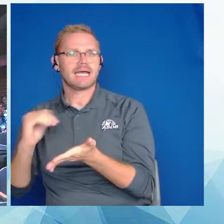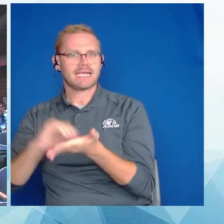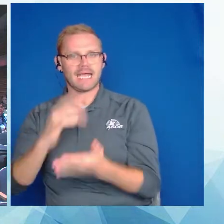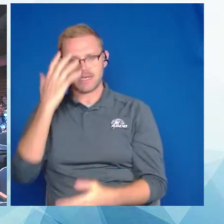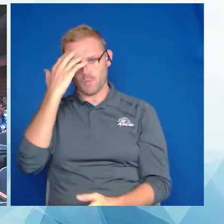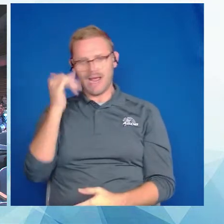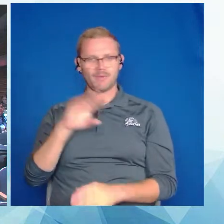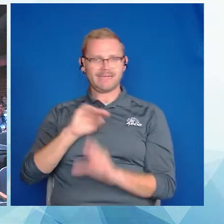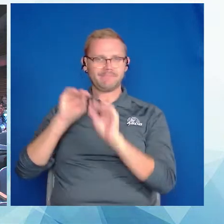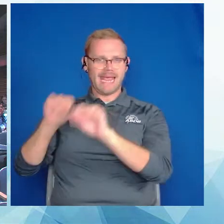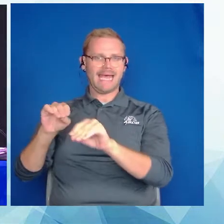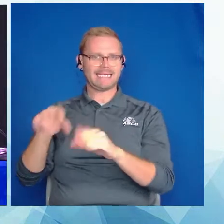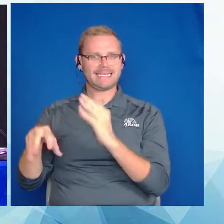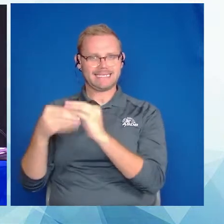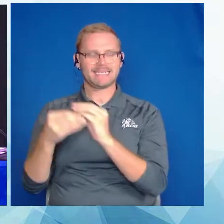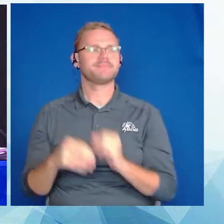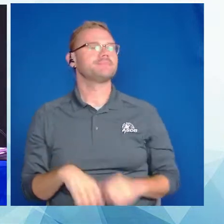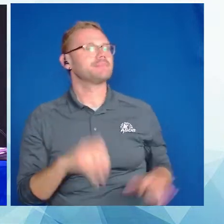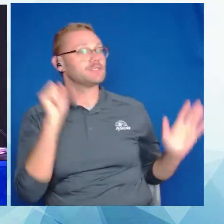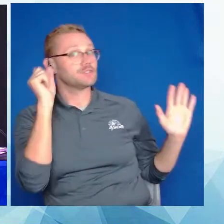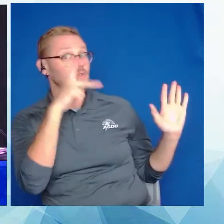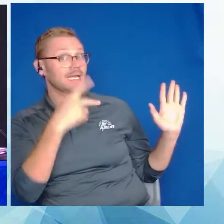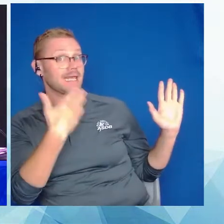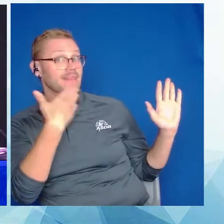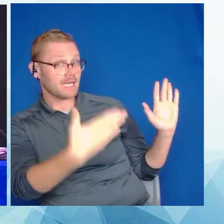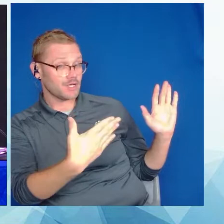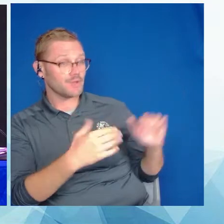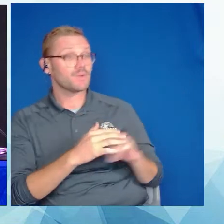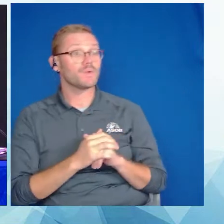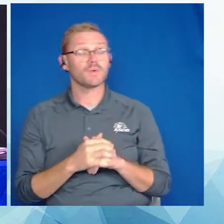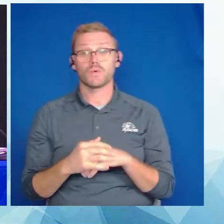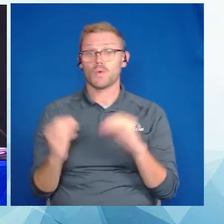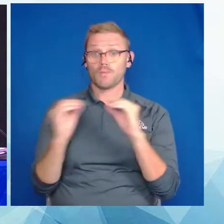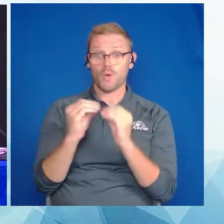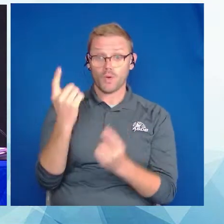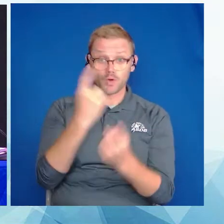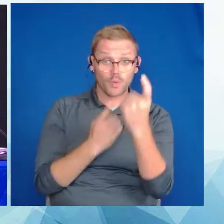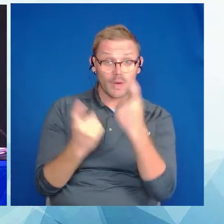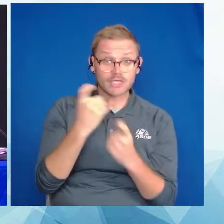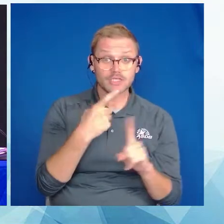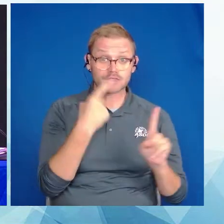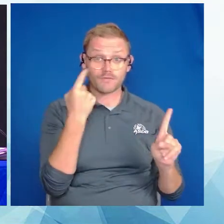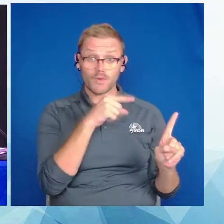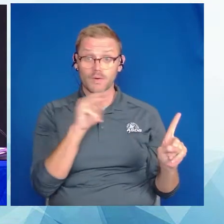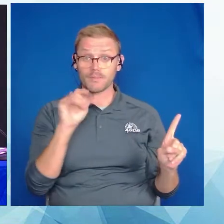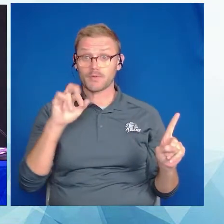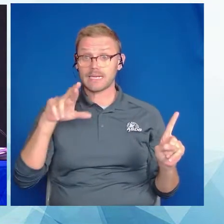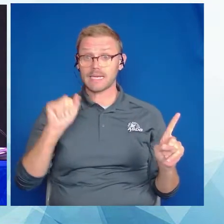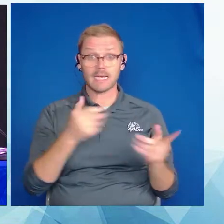is here. Excellent. Thank you. You're welcome. Any other questions for Maria?